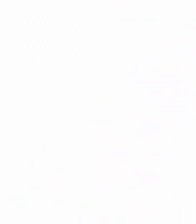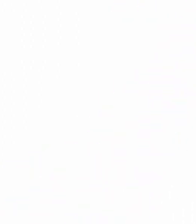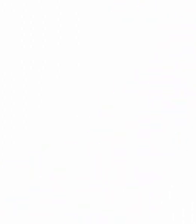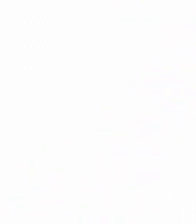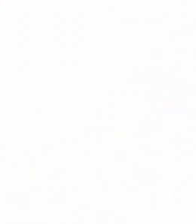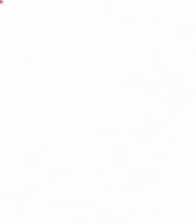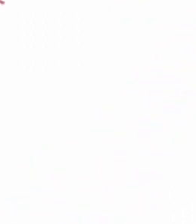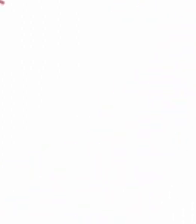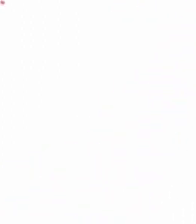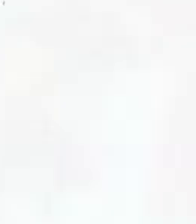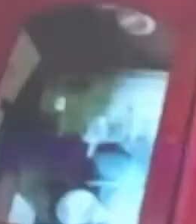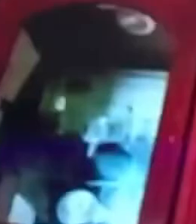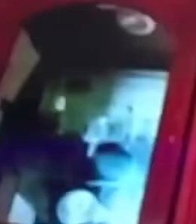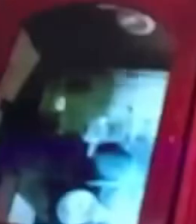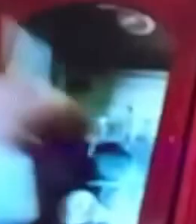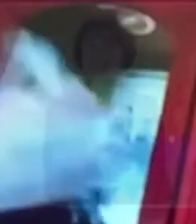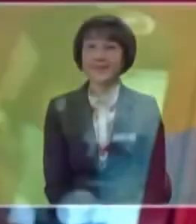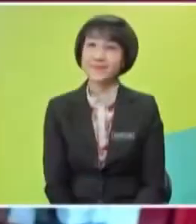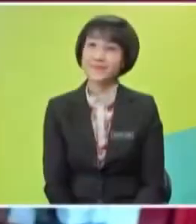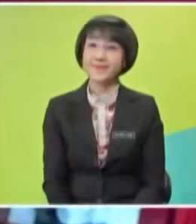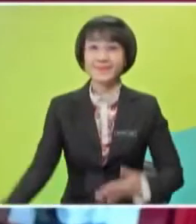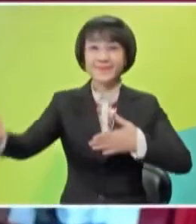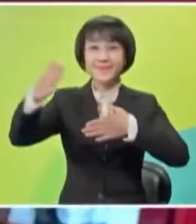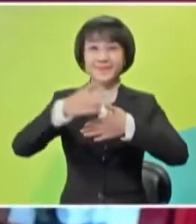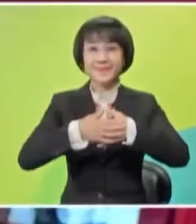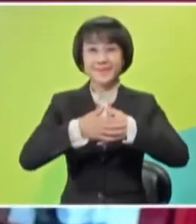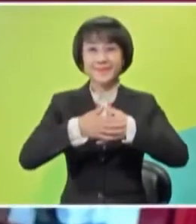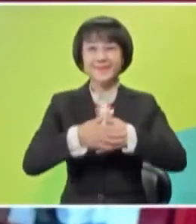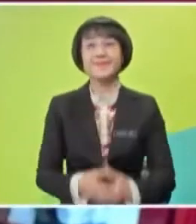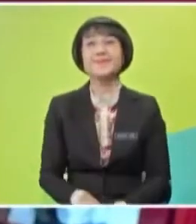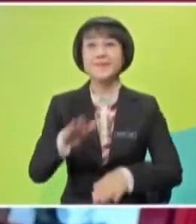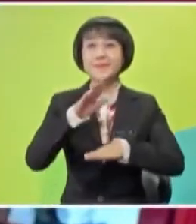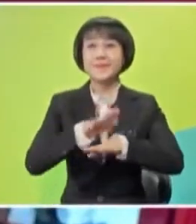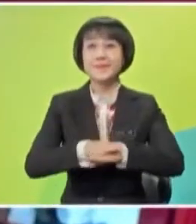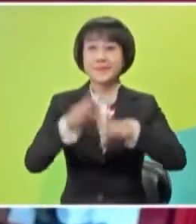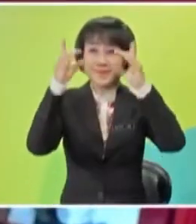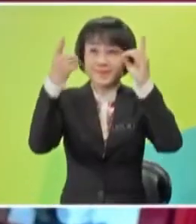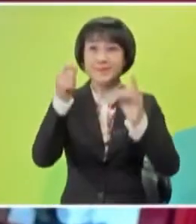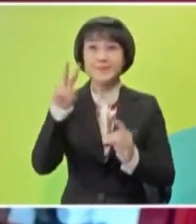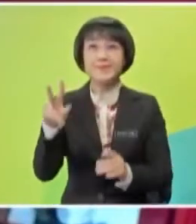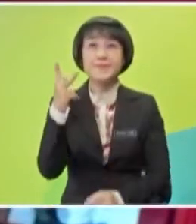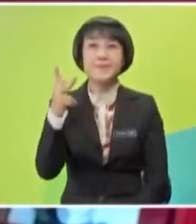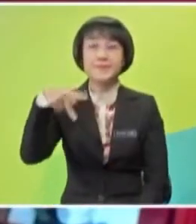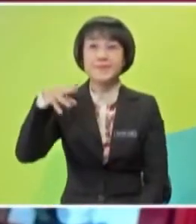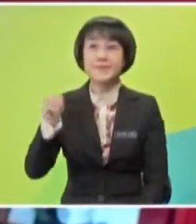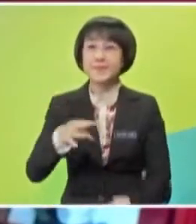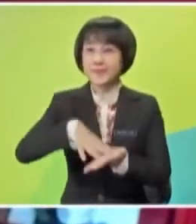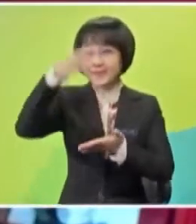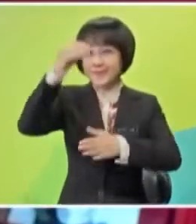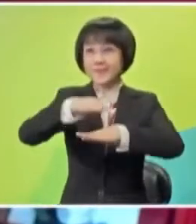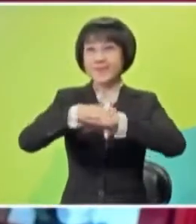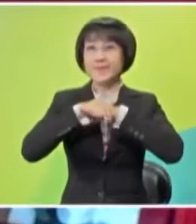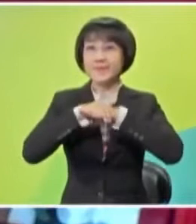Didik TV KPM. And we are back for lower form on Didik TV KPM. We are learning English for